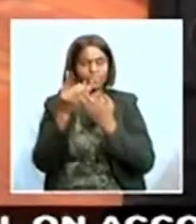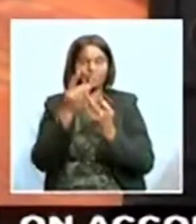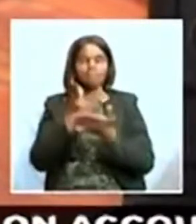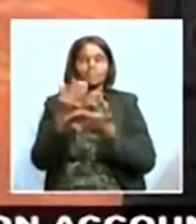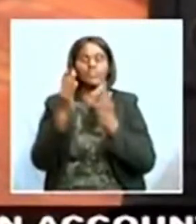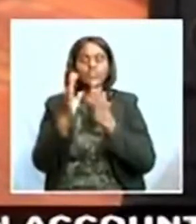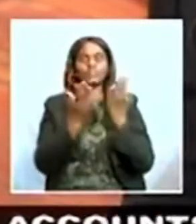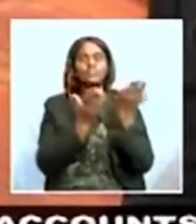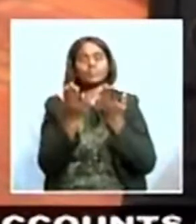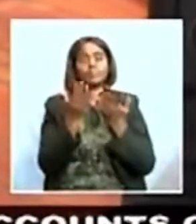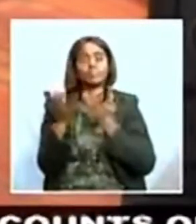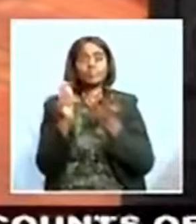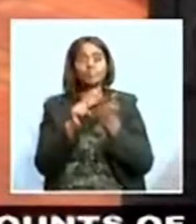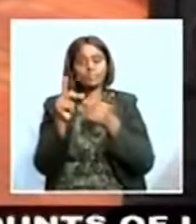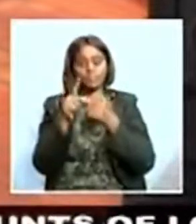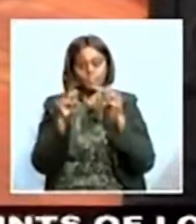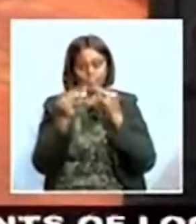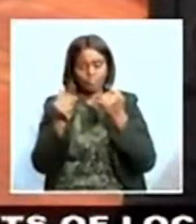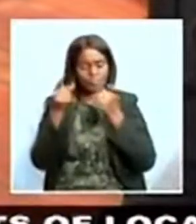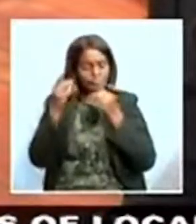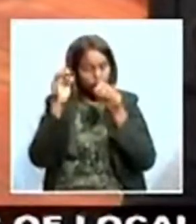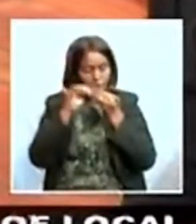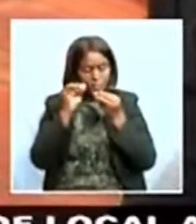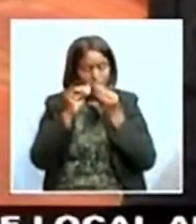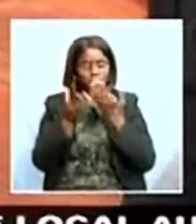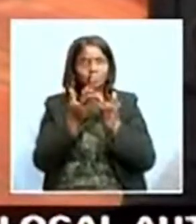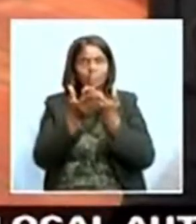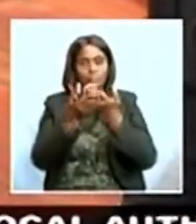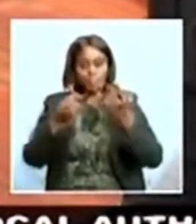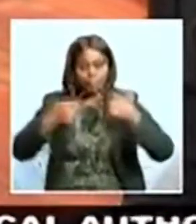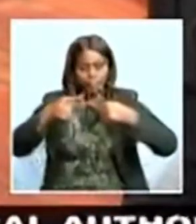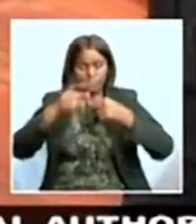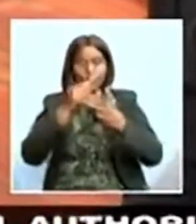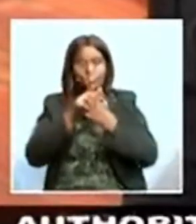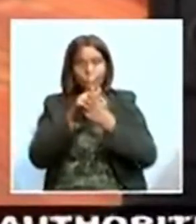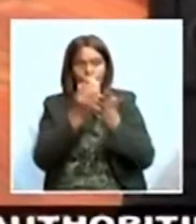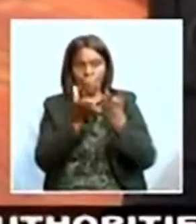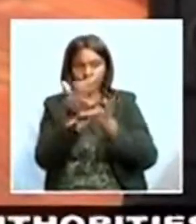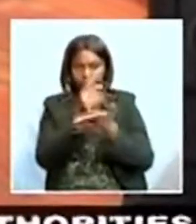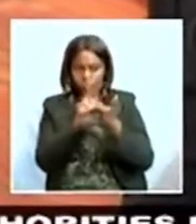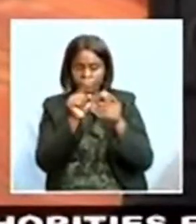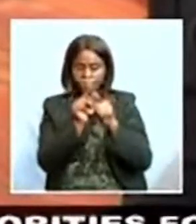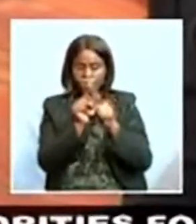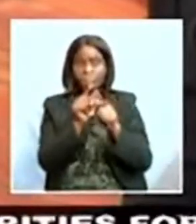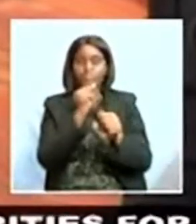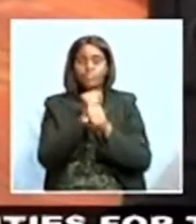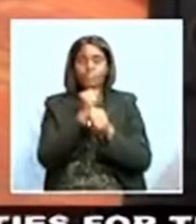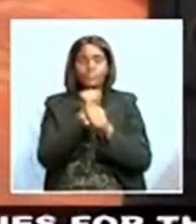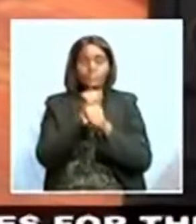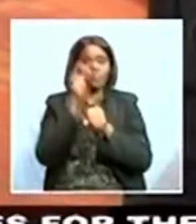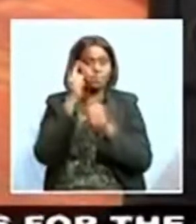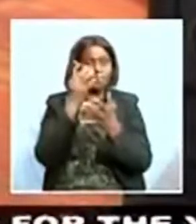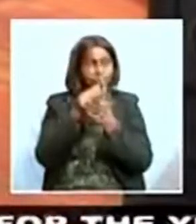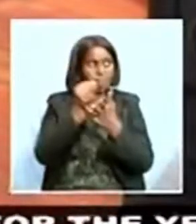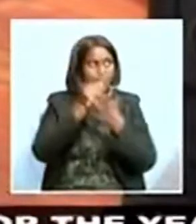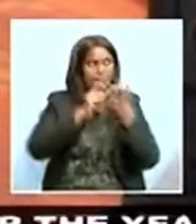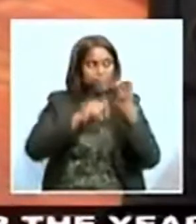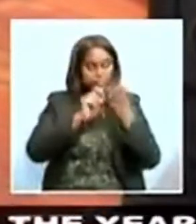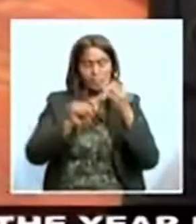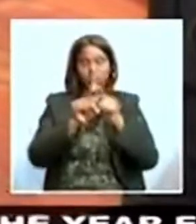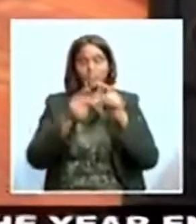charter. Management wishes to further submit that the locally generated revenue performance for fees and charges increased